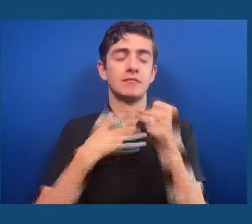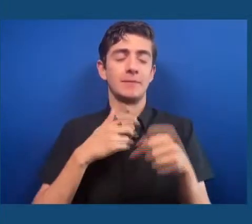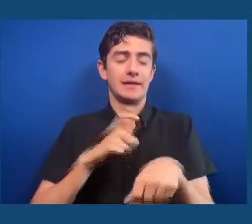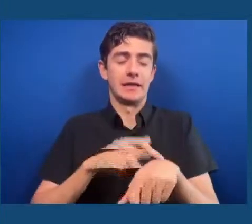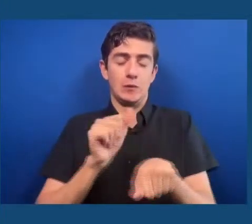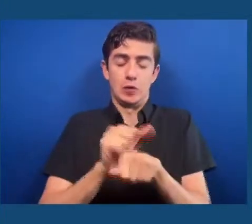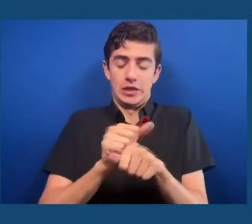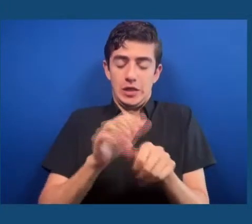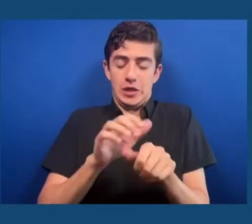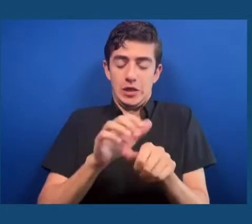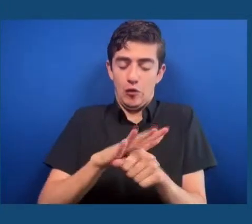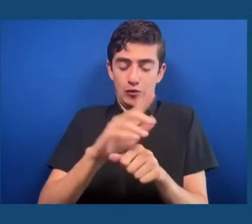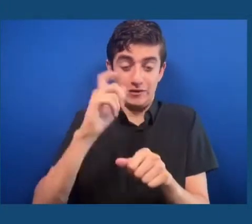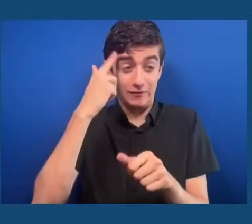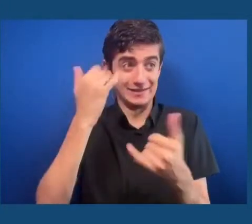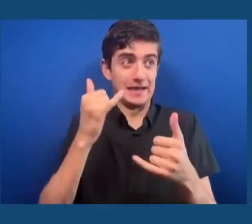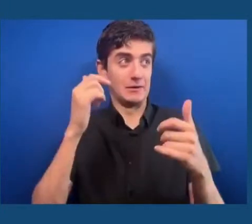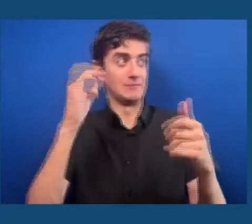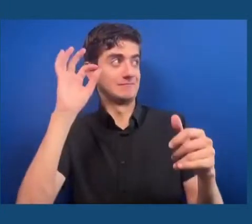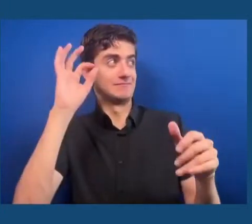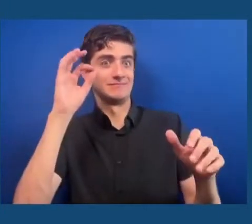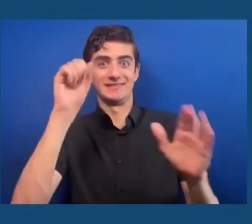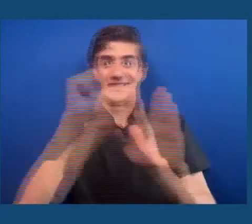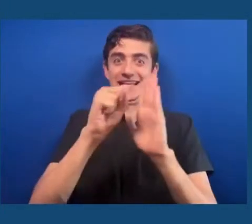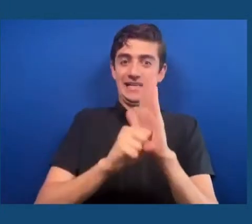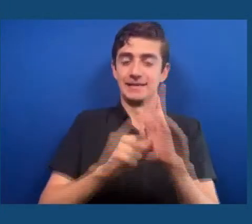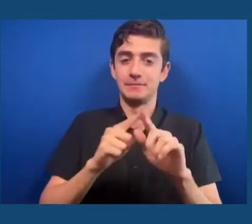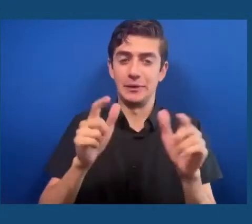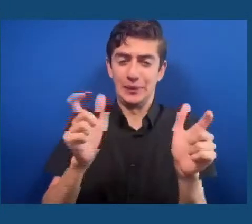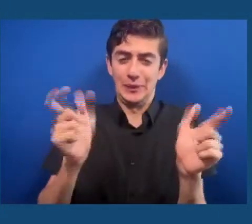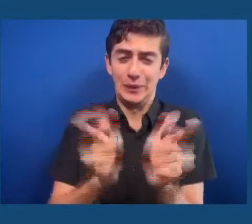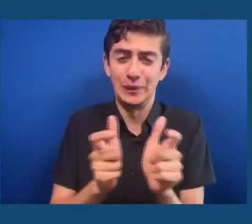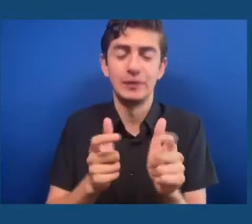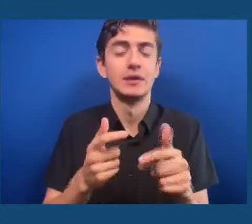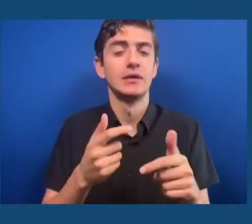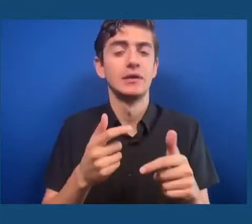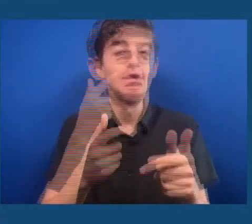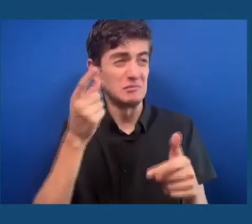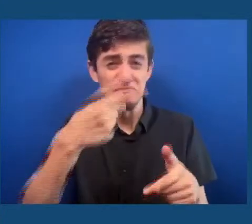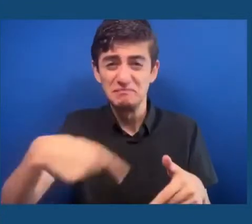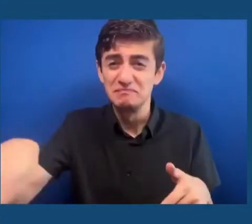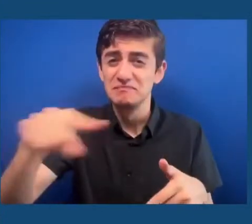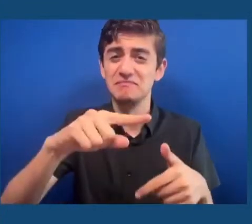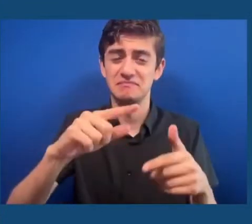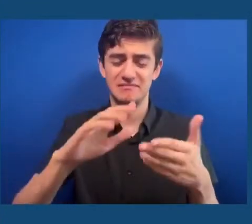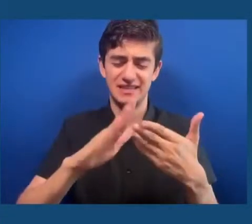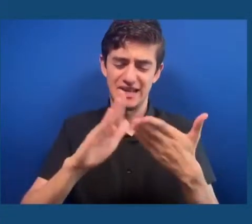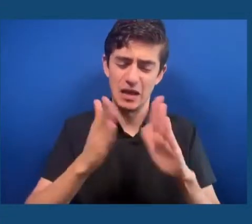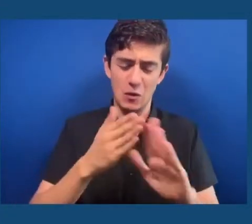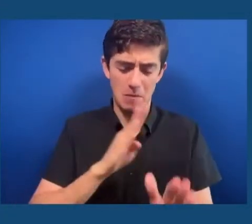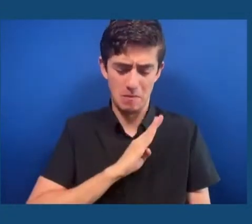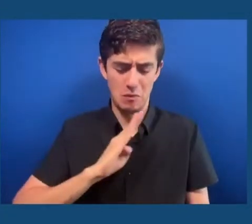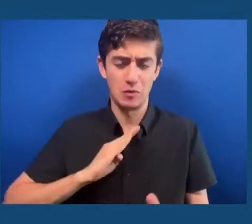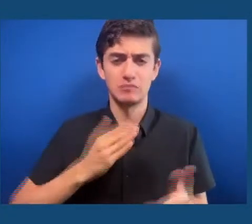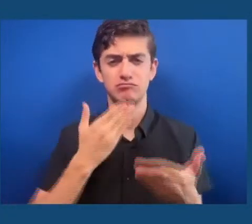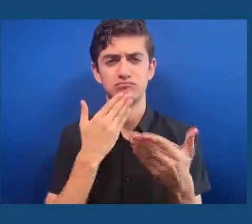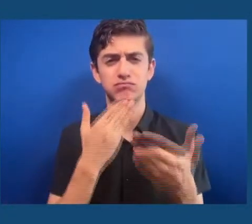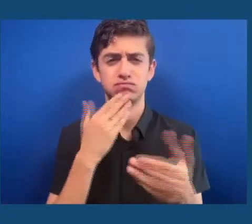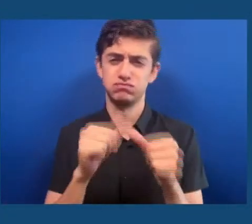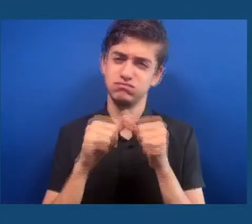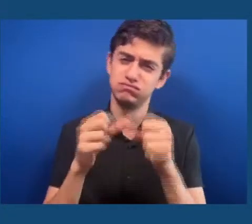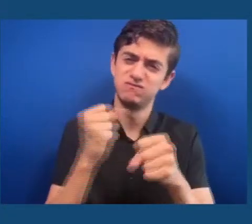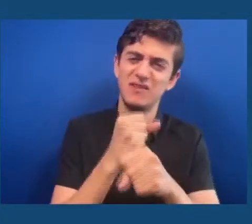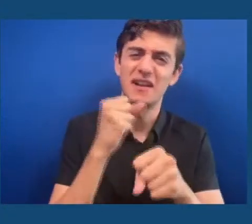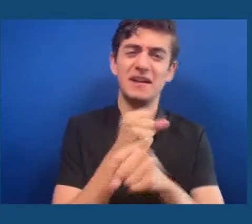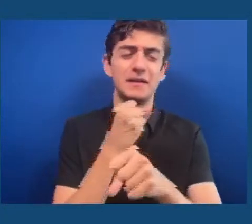town board members, I thank you for caring enough to continue the fight and be our allies as we march forward. We have